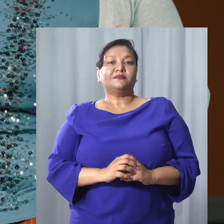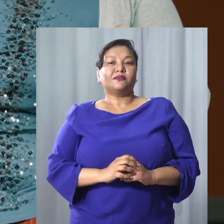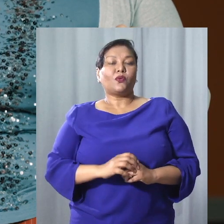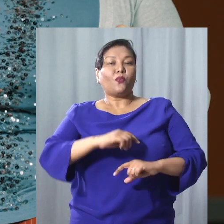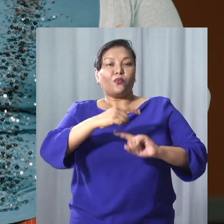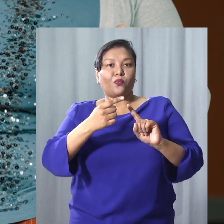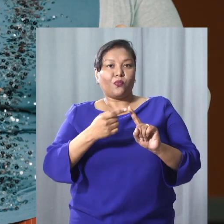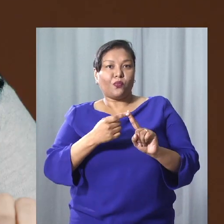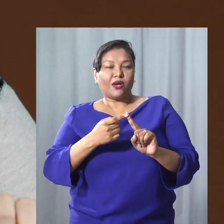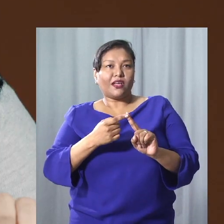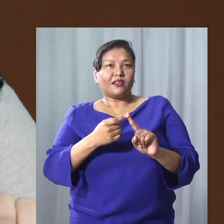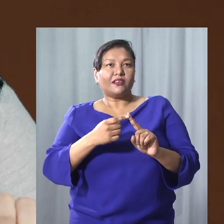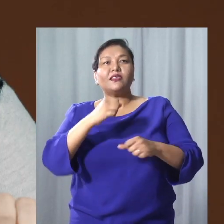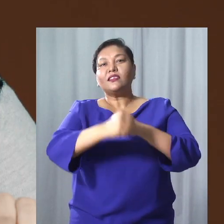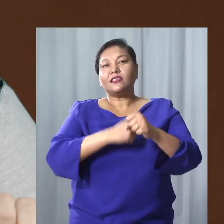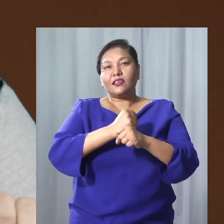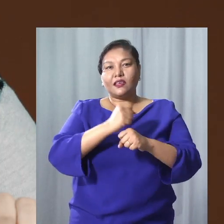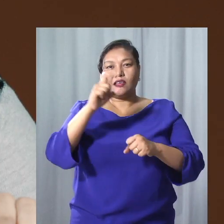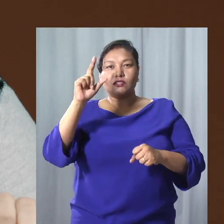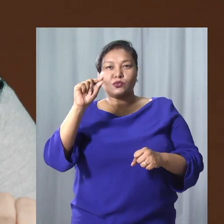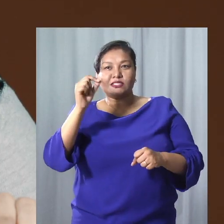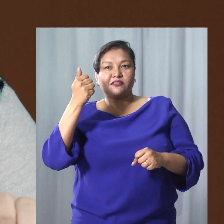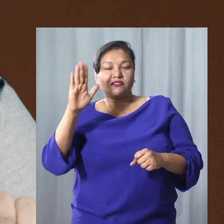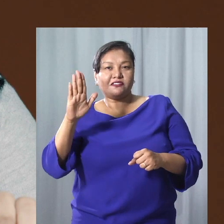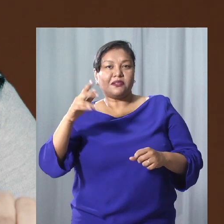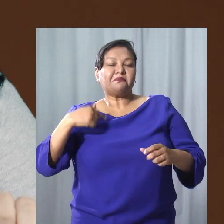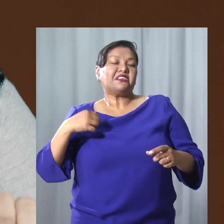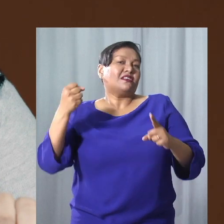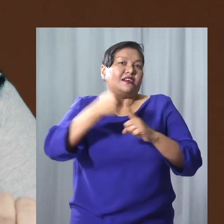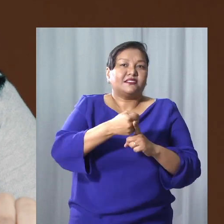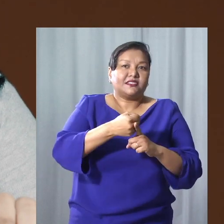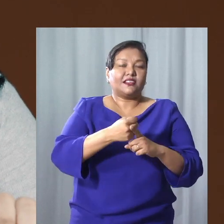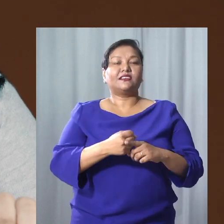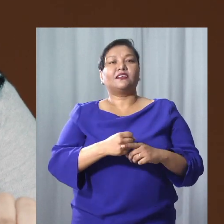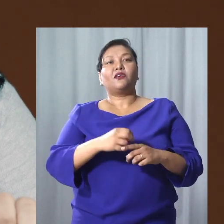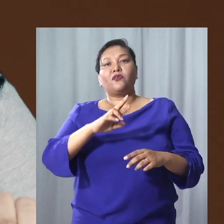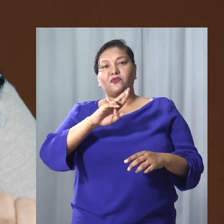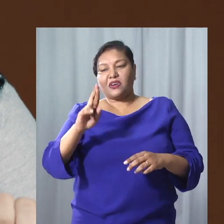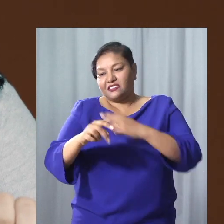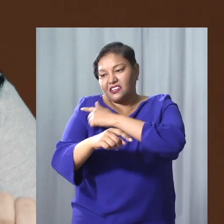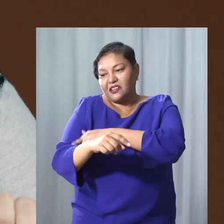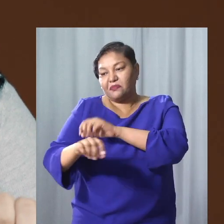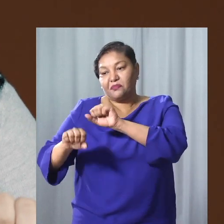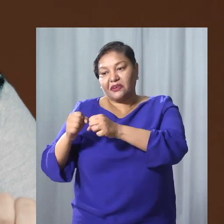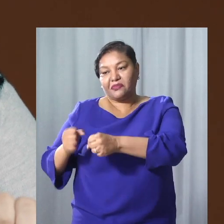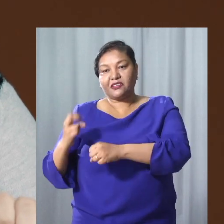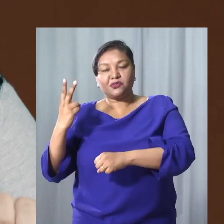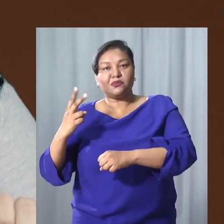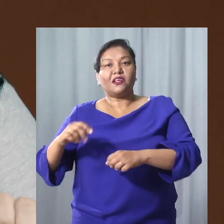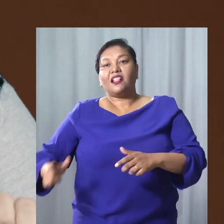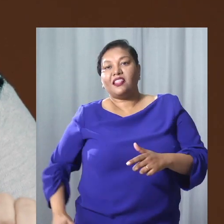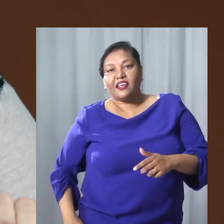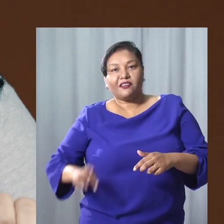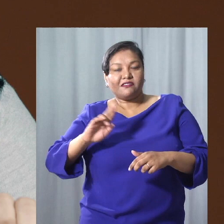When 2015, I got into an accident. Right hand broken 2 places, right foot broken